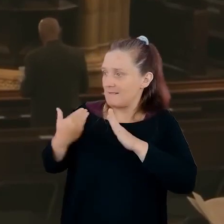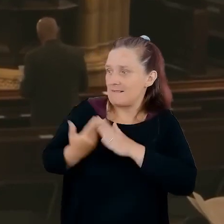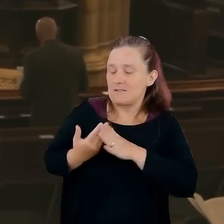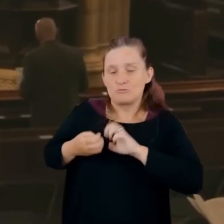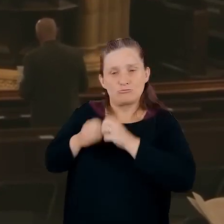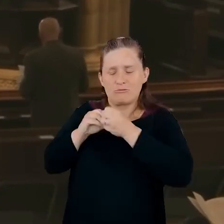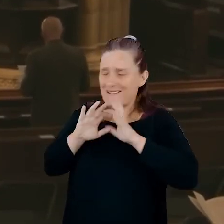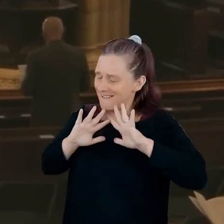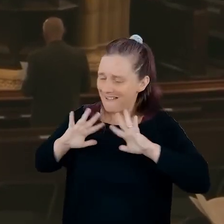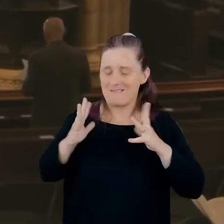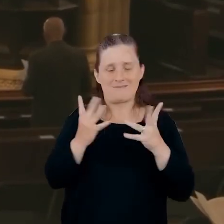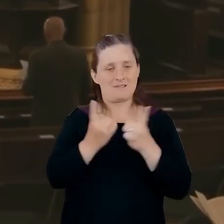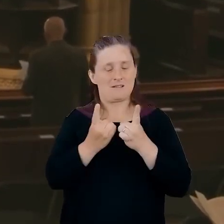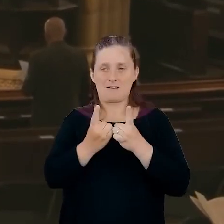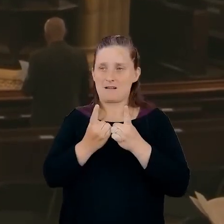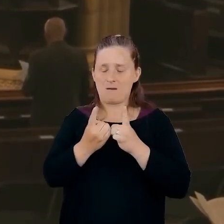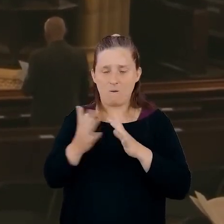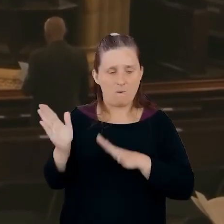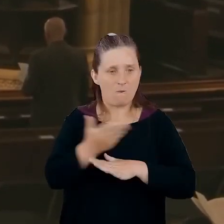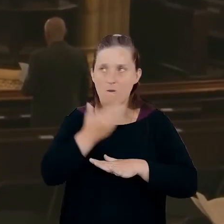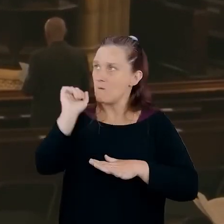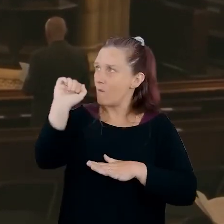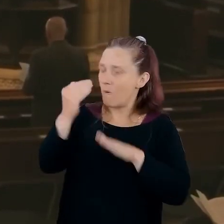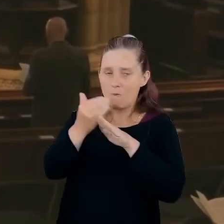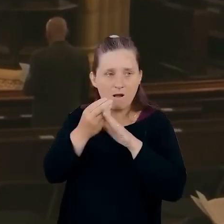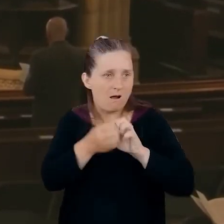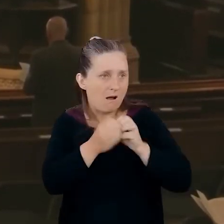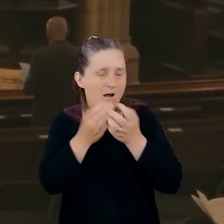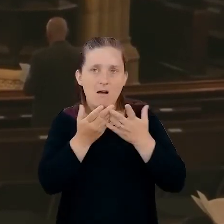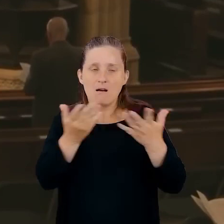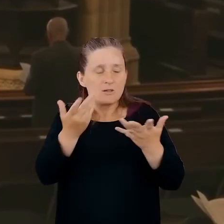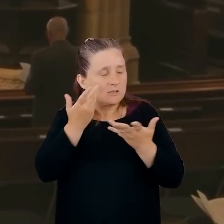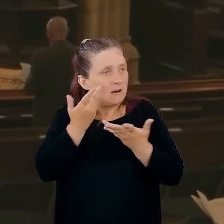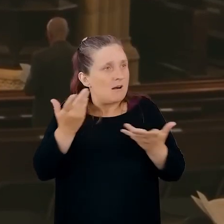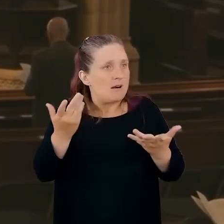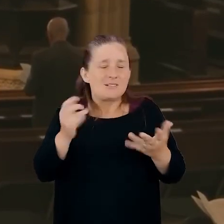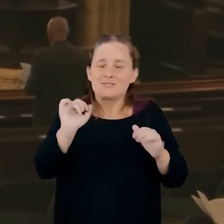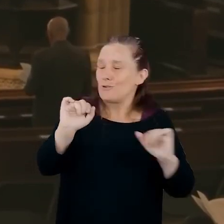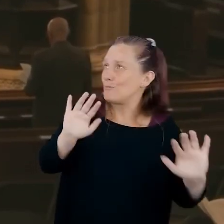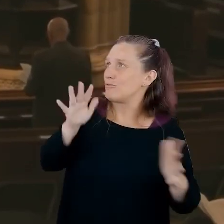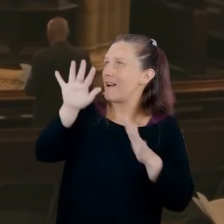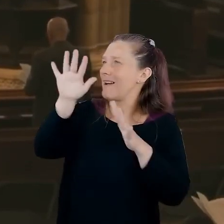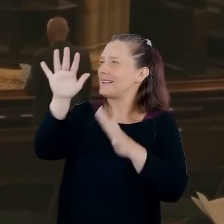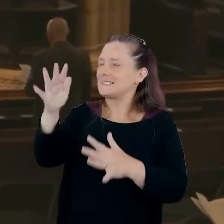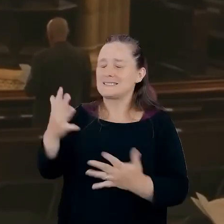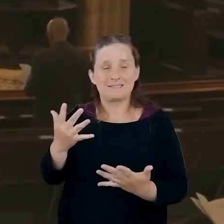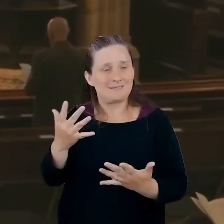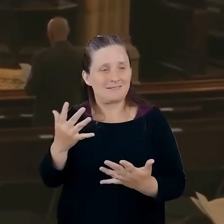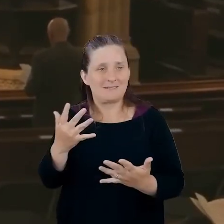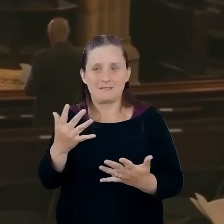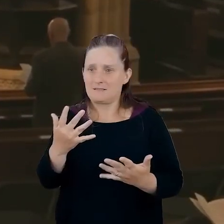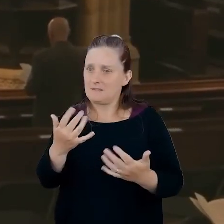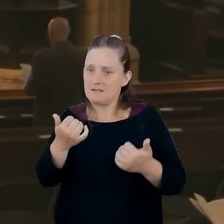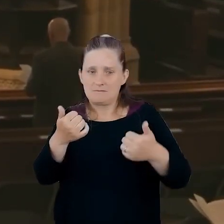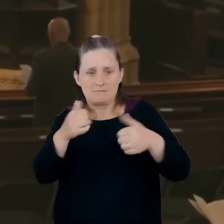you have created all things, and all your works echo the silent music of your praise.